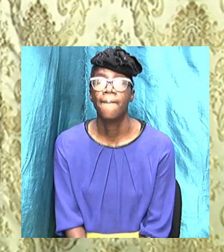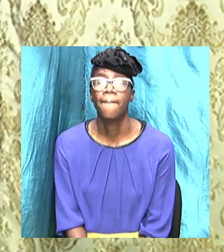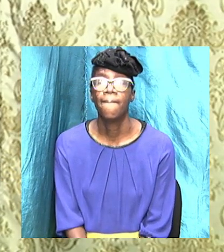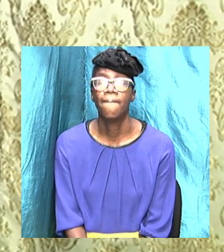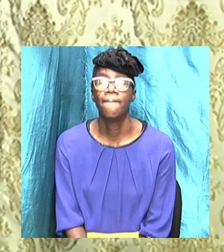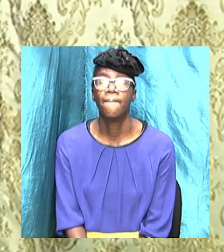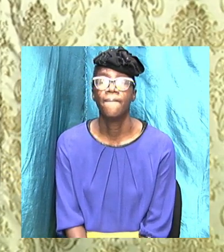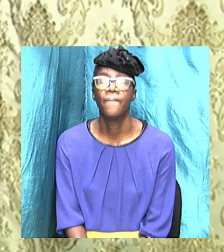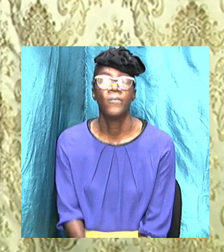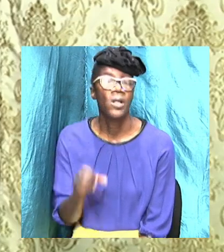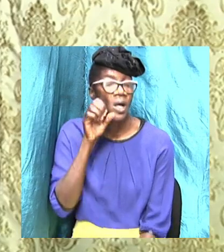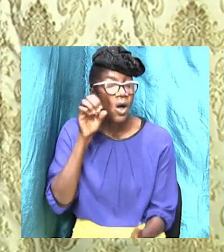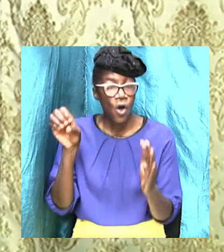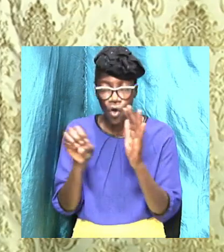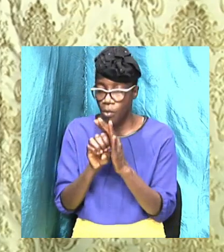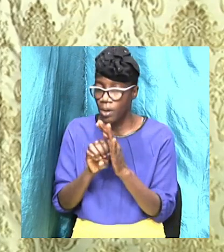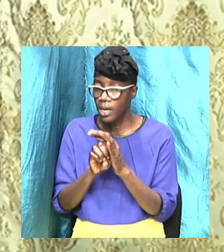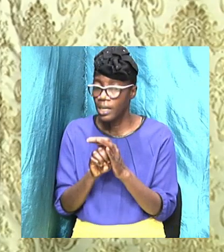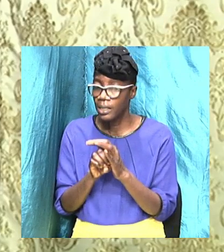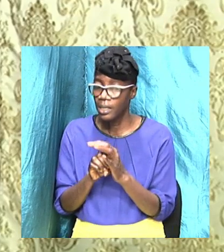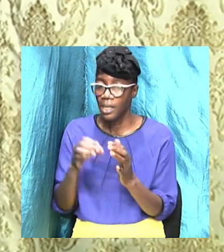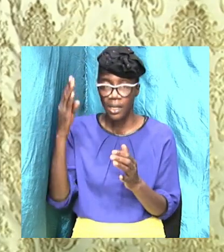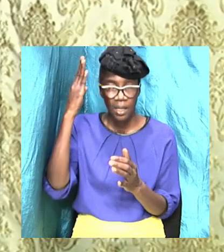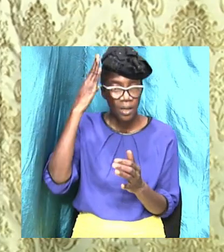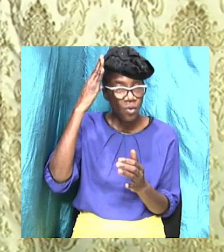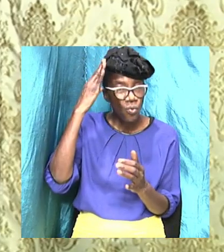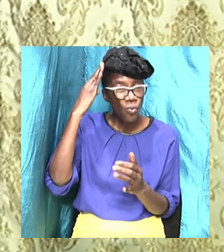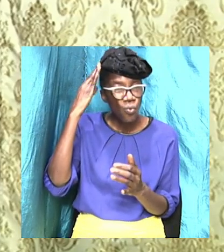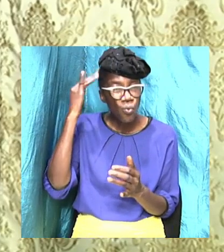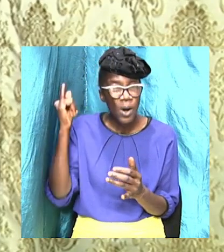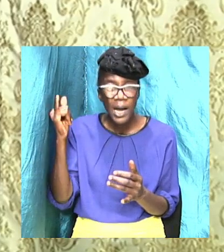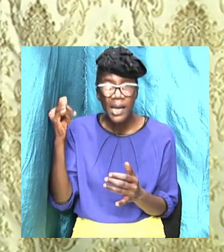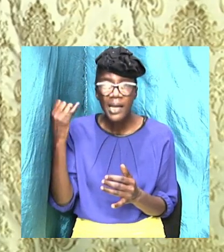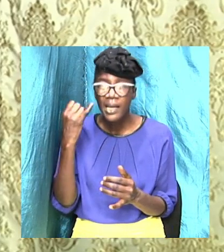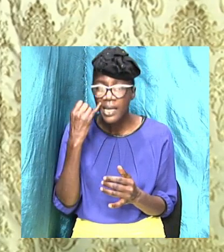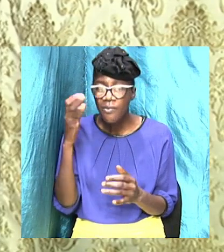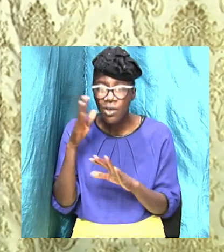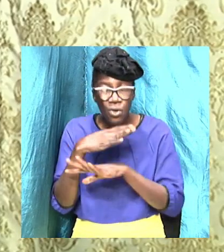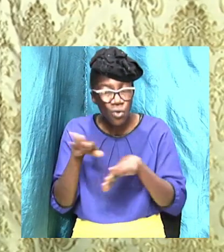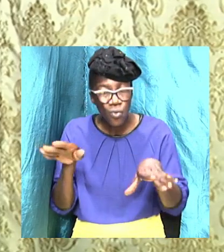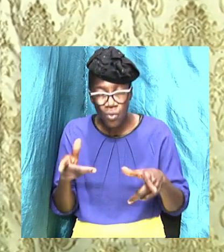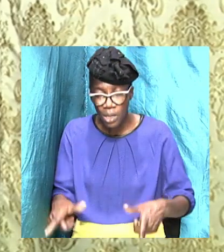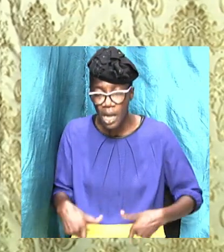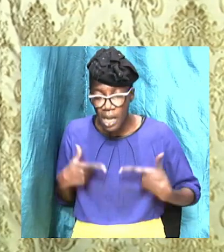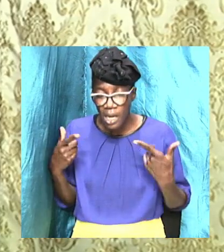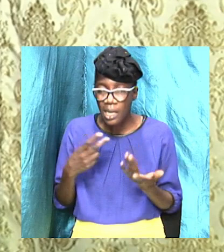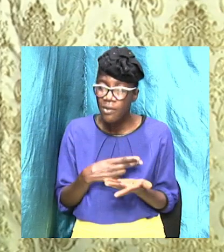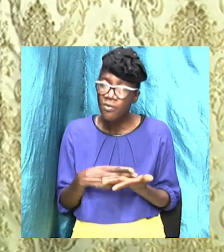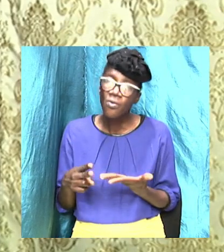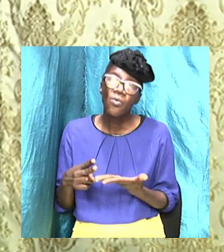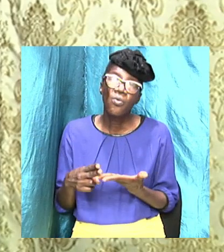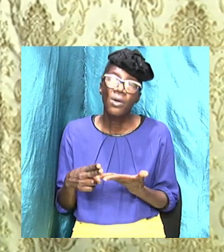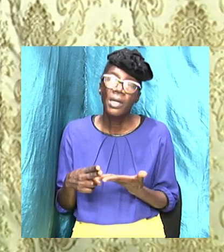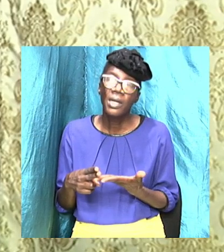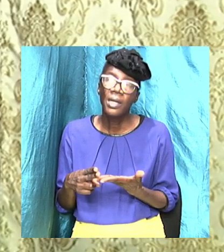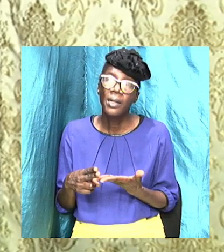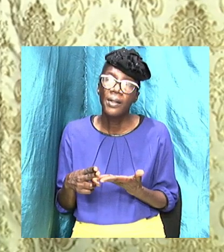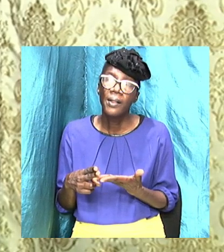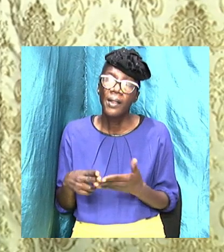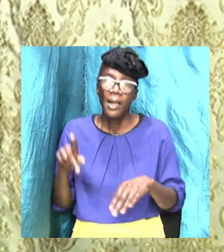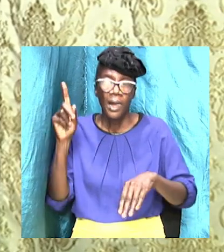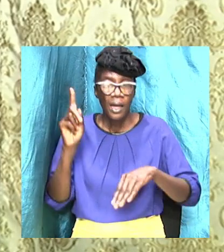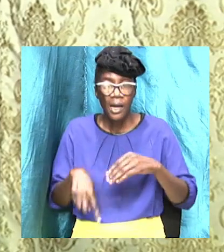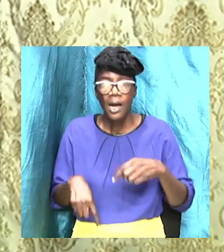It is a command of God. Why should we be holy? Look here, if you don't live holy, you can't